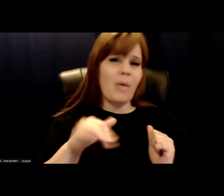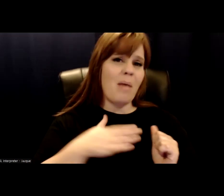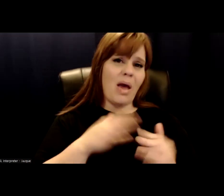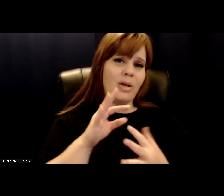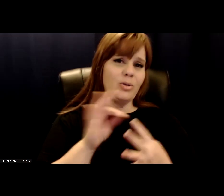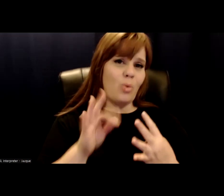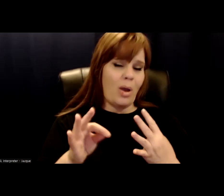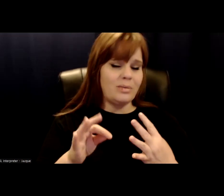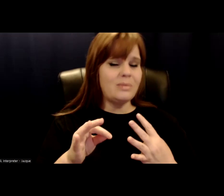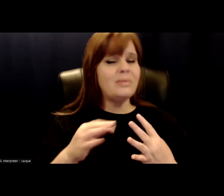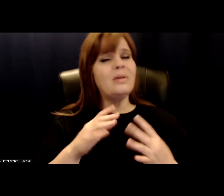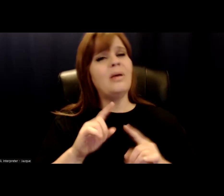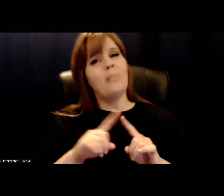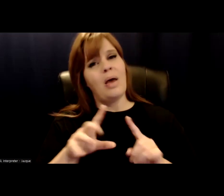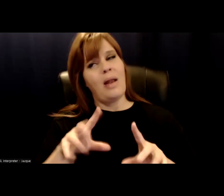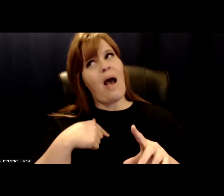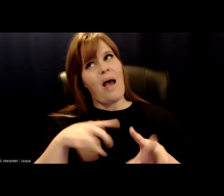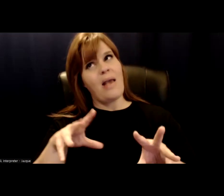I accepted that I was vulnerable.